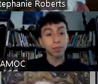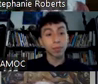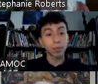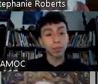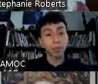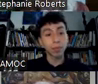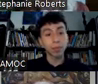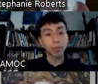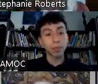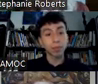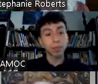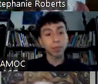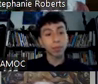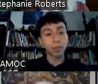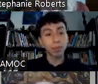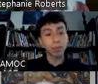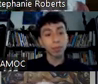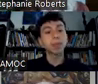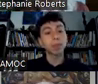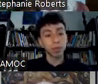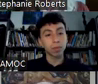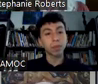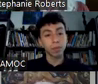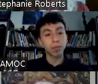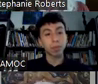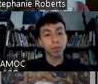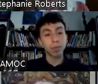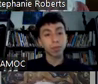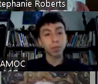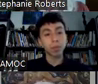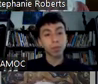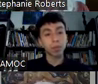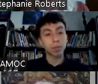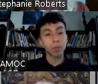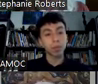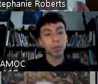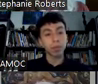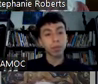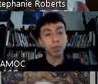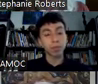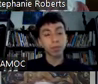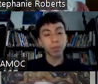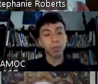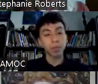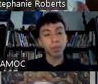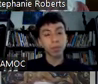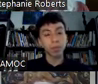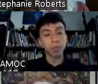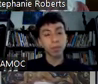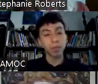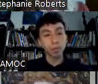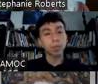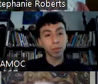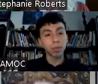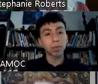the details on his coat and stuff, but I thought that was what added to the fun of painting it as